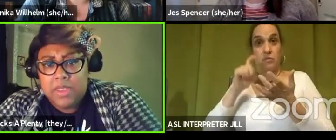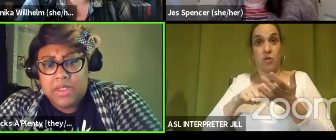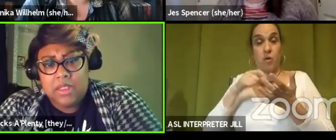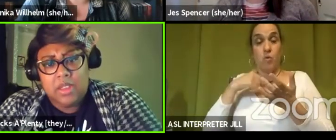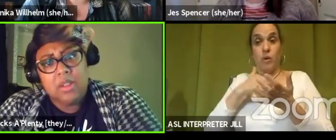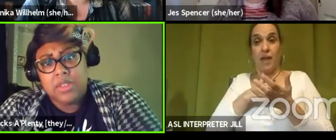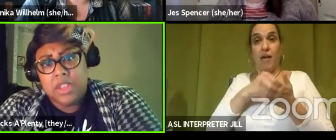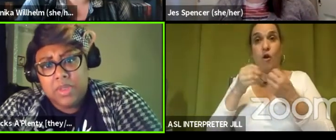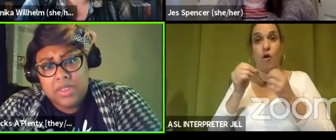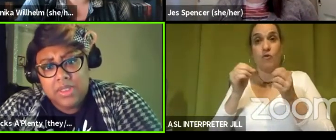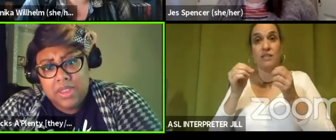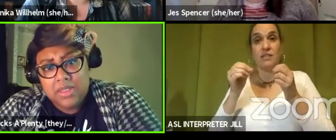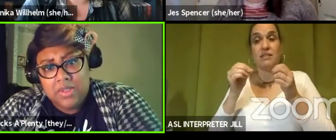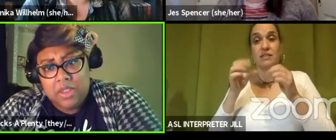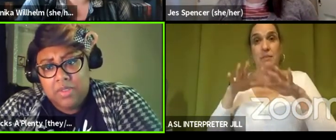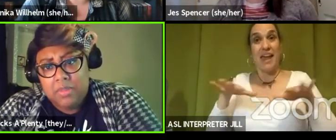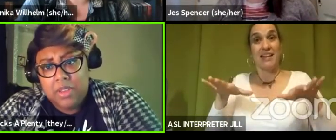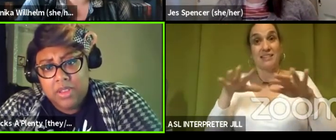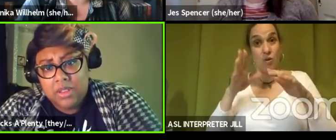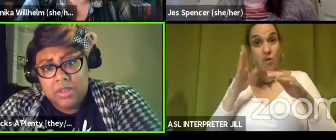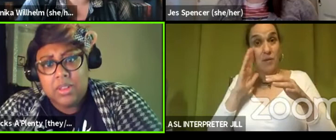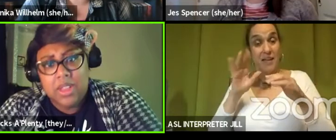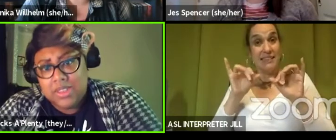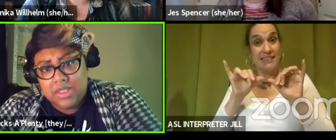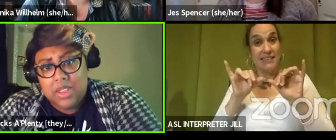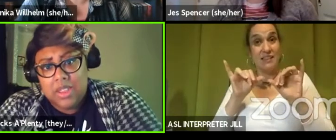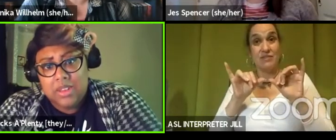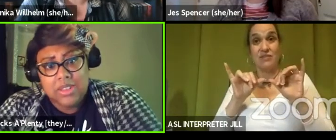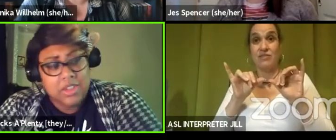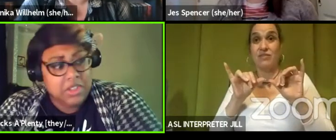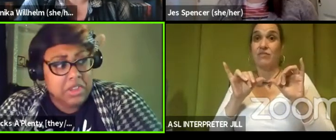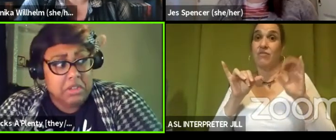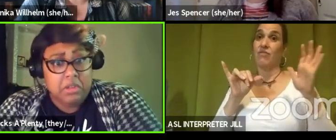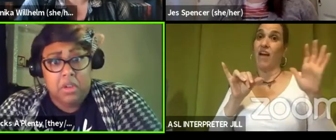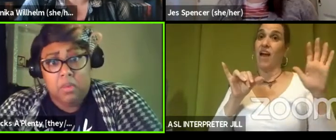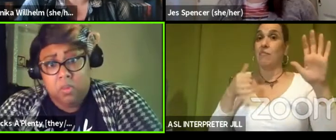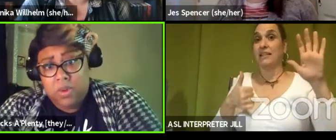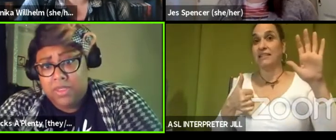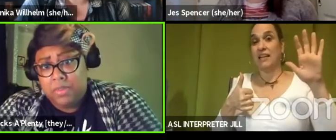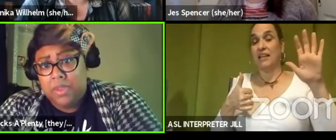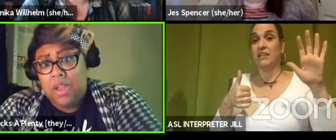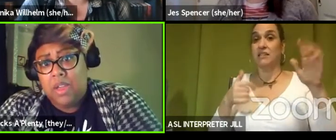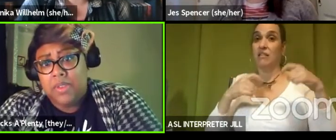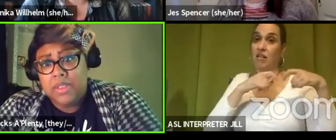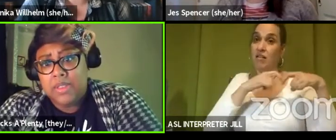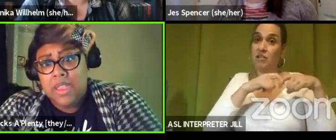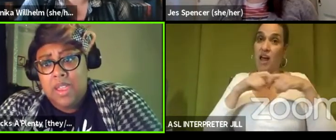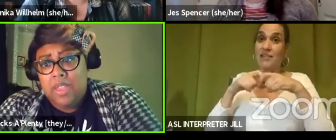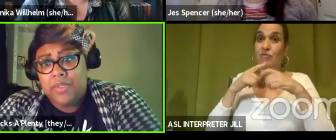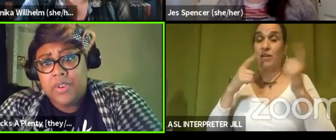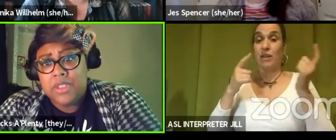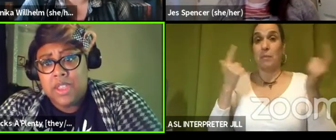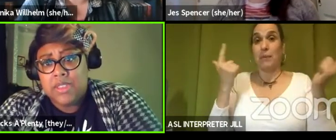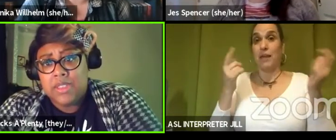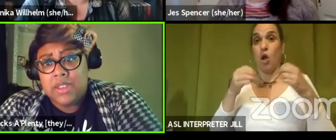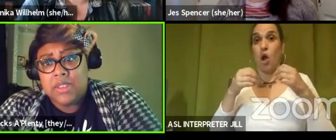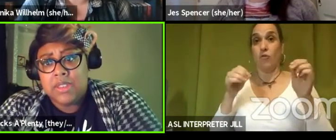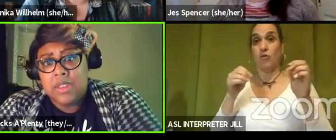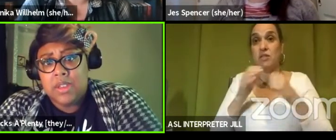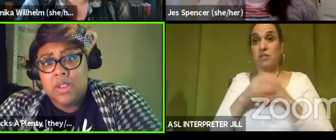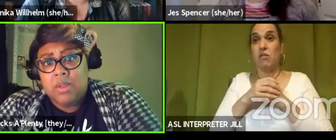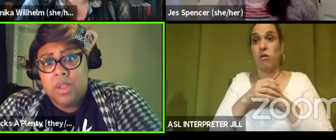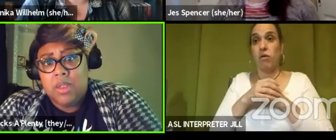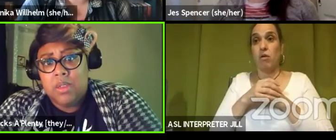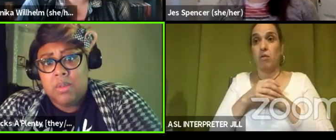office space. And I thought, oh, it's going to be the size of like a 5x10 little closet. And it's actually like a really big office. And the first thing I said